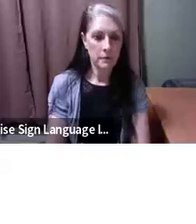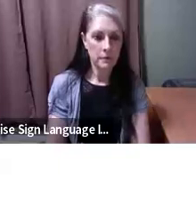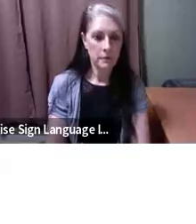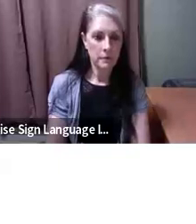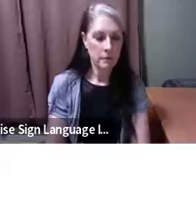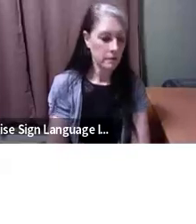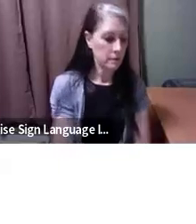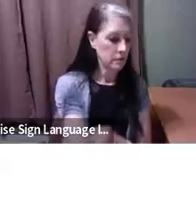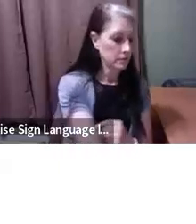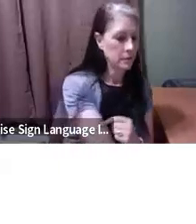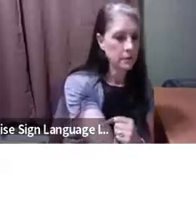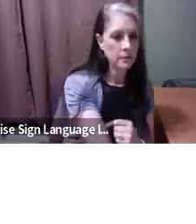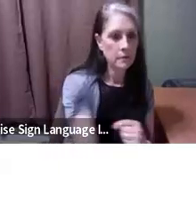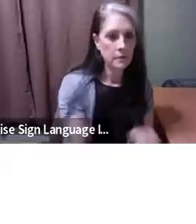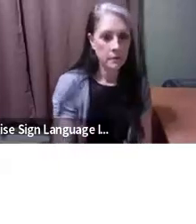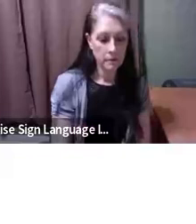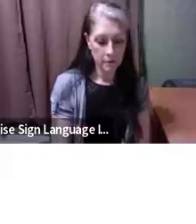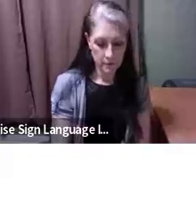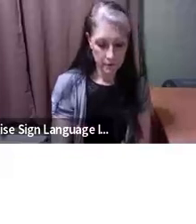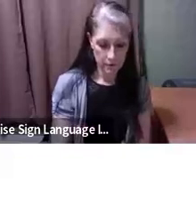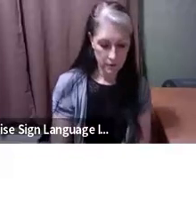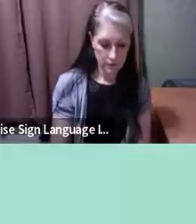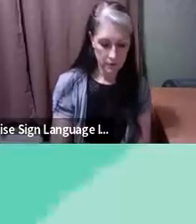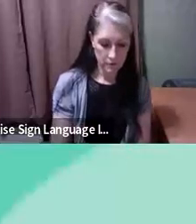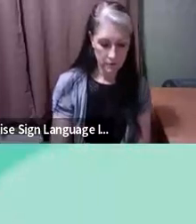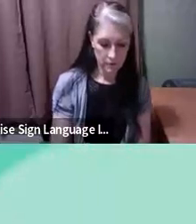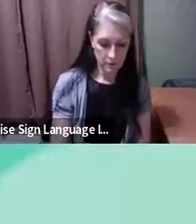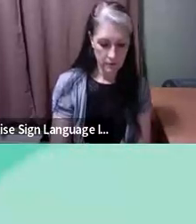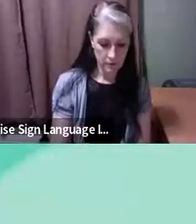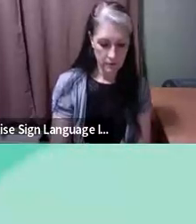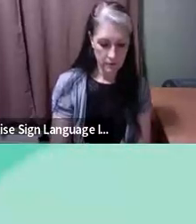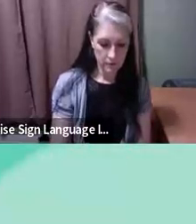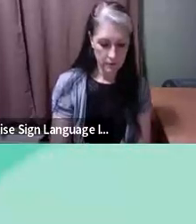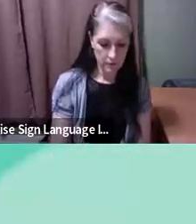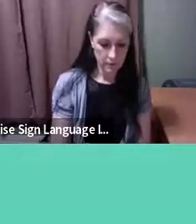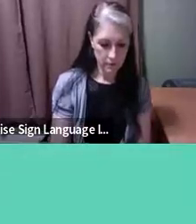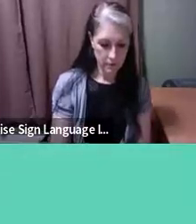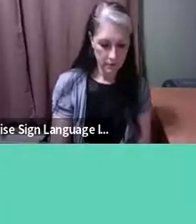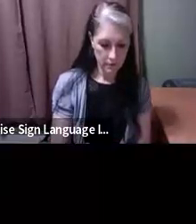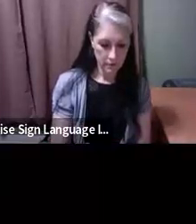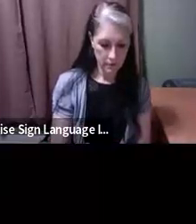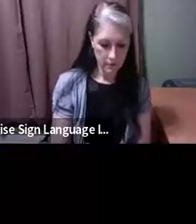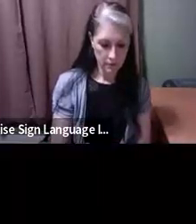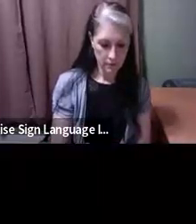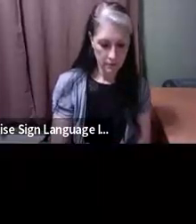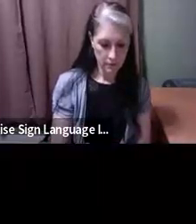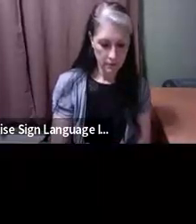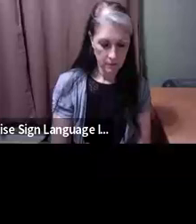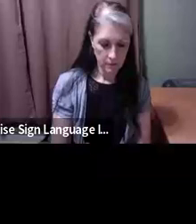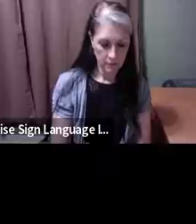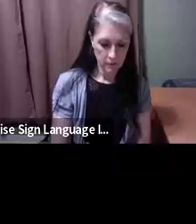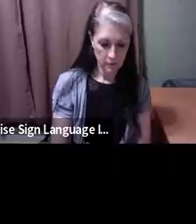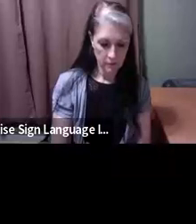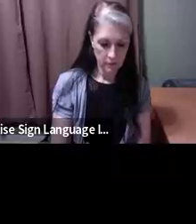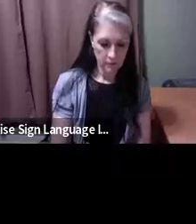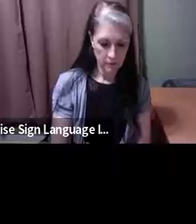there's something else that's important to know. Although disability can affect all of us, It does not affect all of us